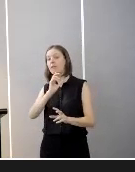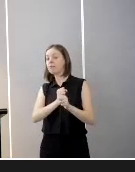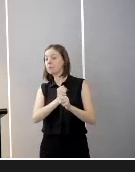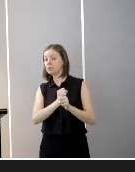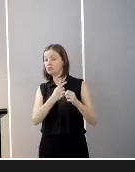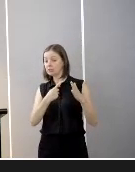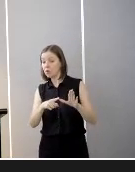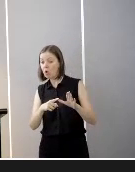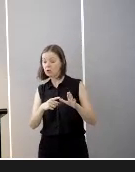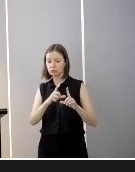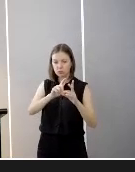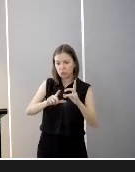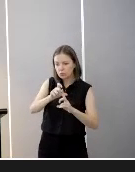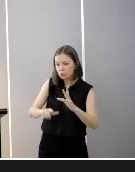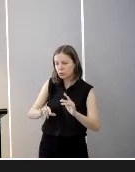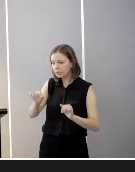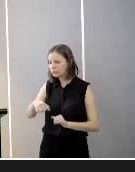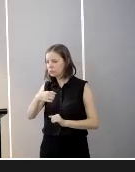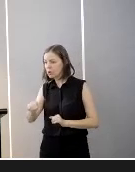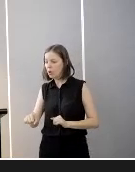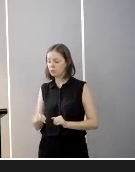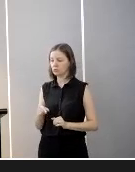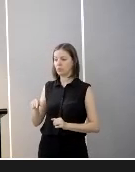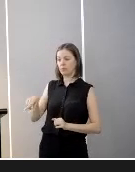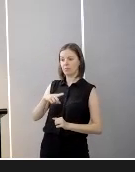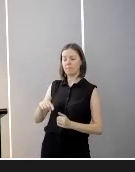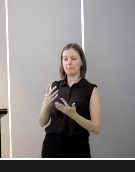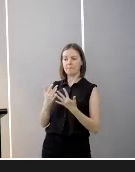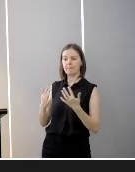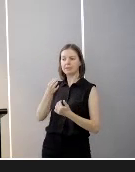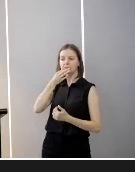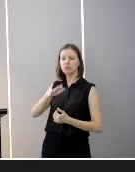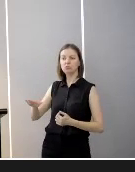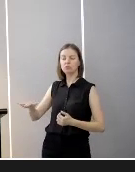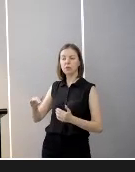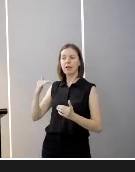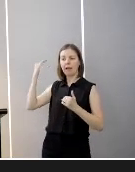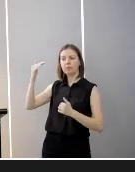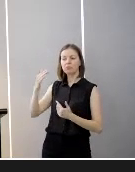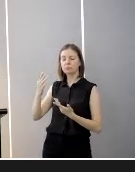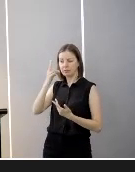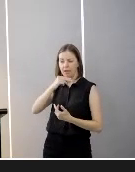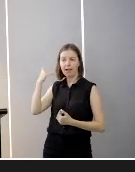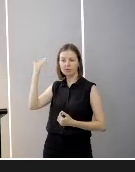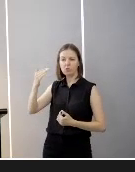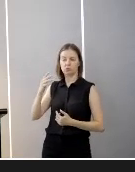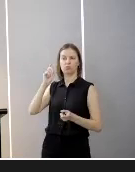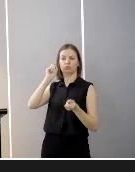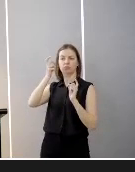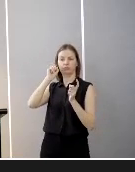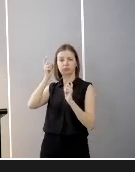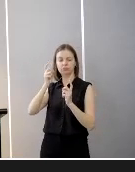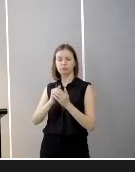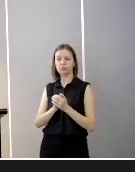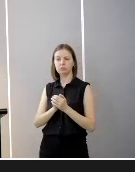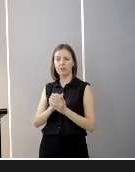these numbers reflect the percent of young people and children who are very worried about the climate. So kind of across all countries, about